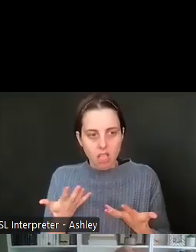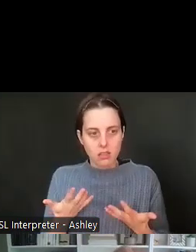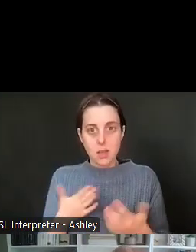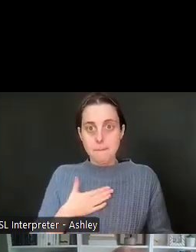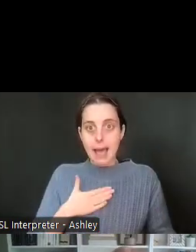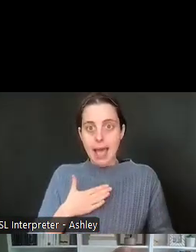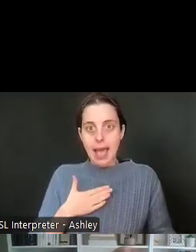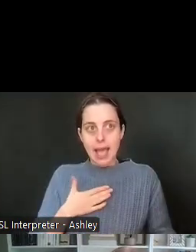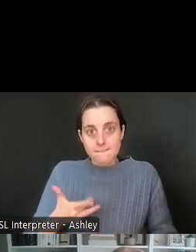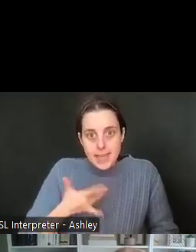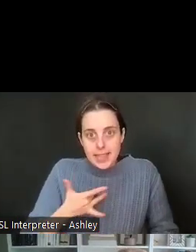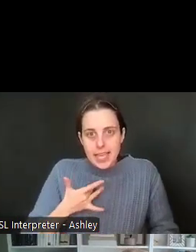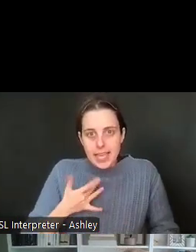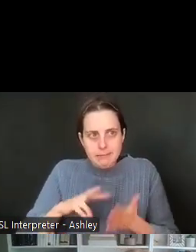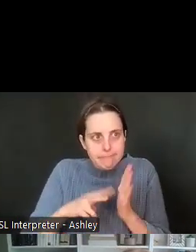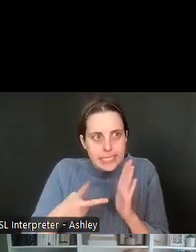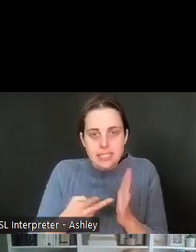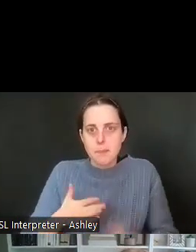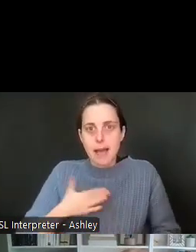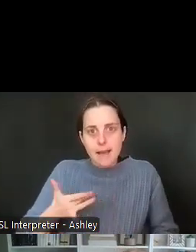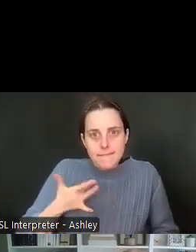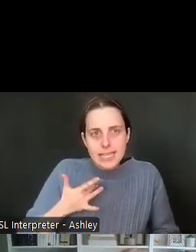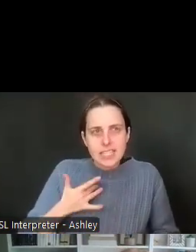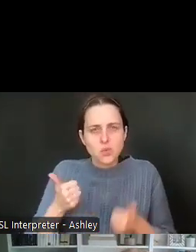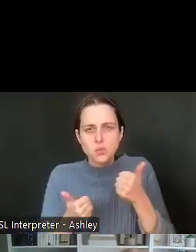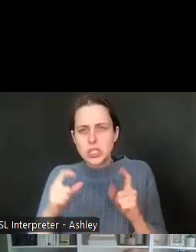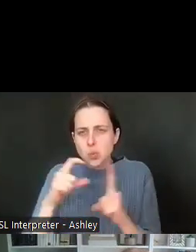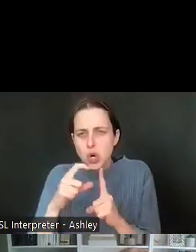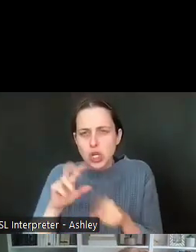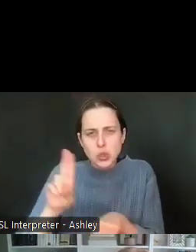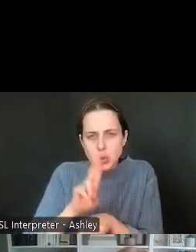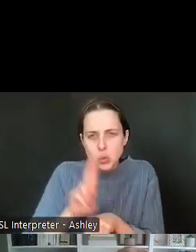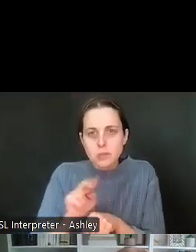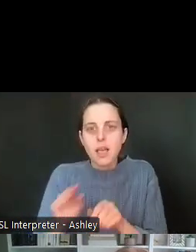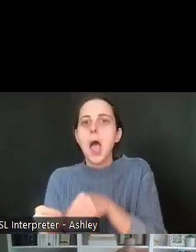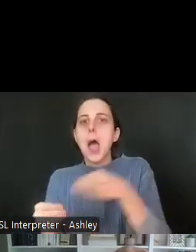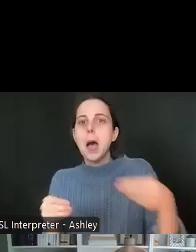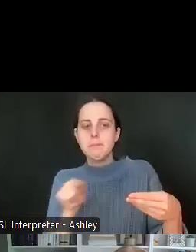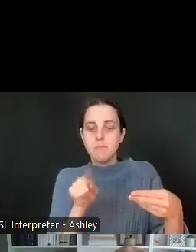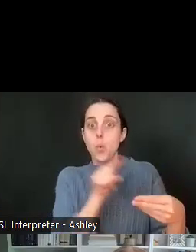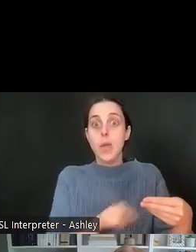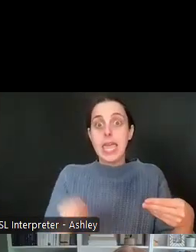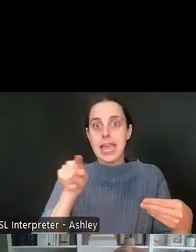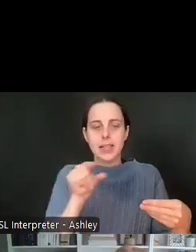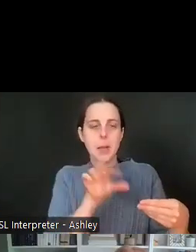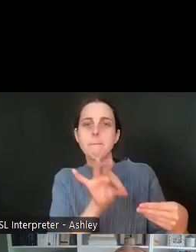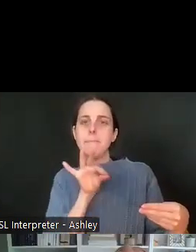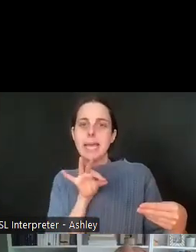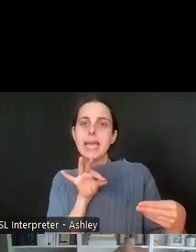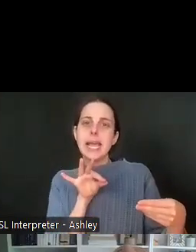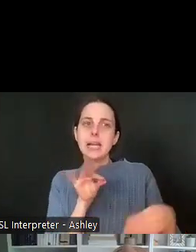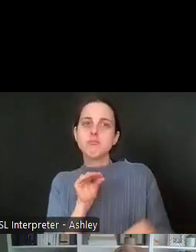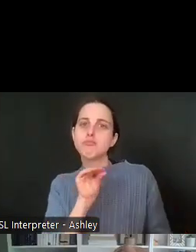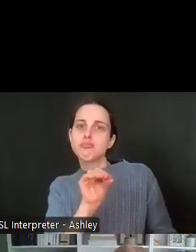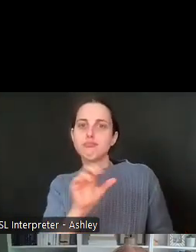that tool can help you there on page three. So look at all of these that are coming in. And what's